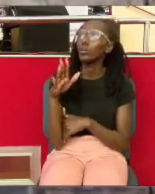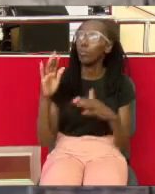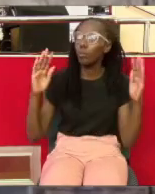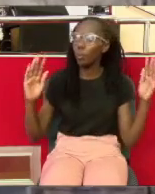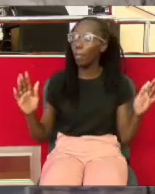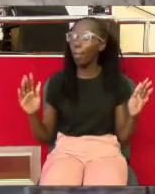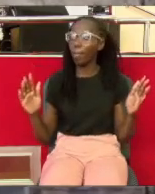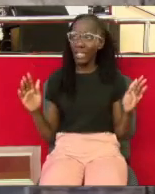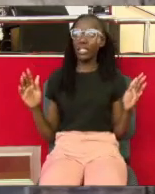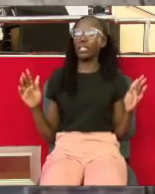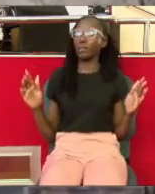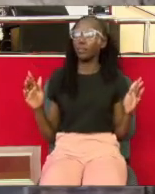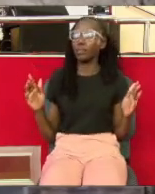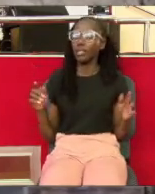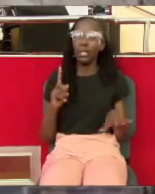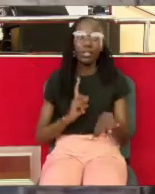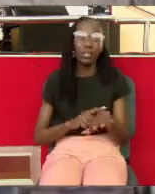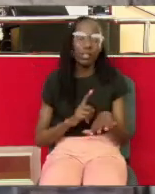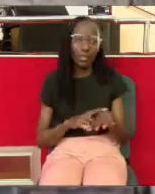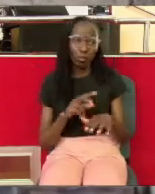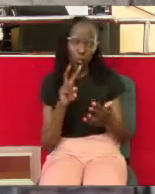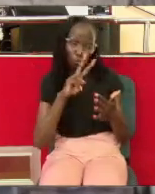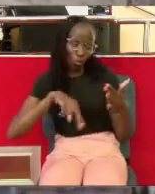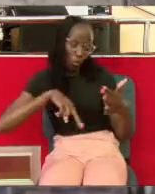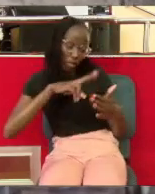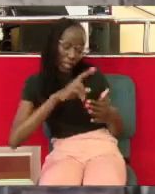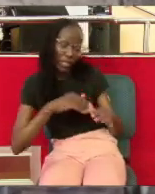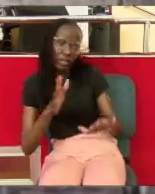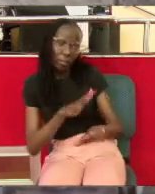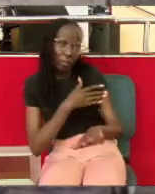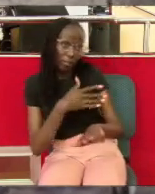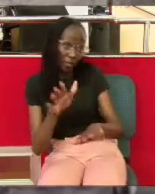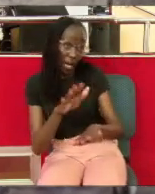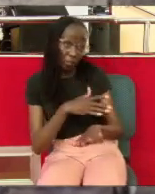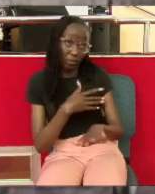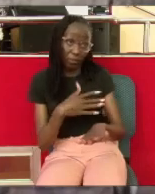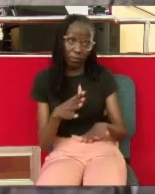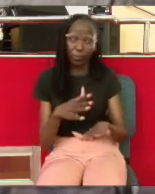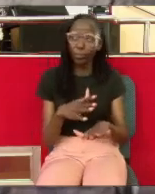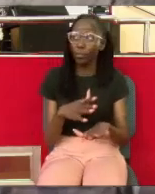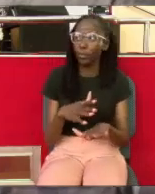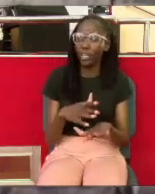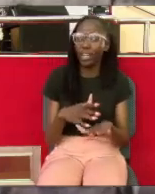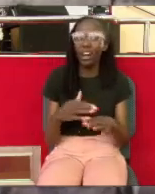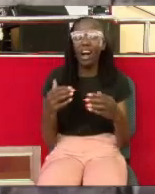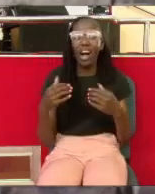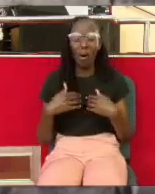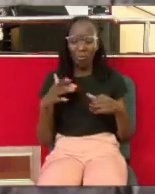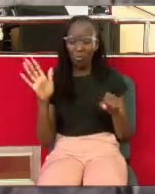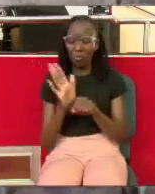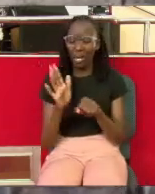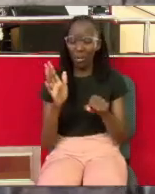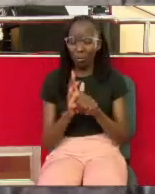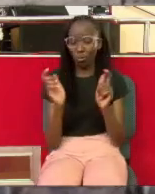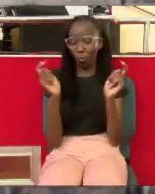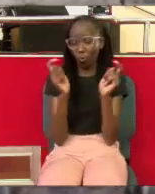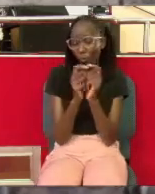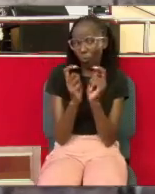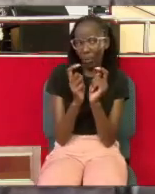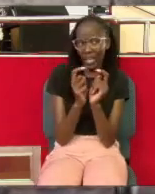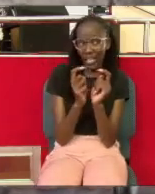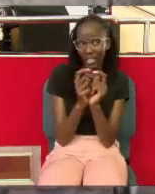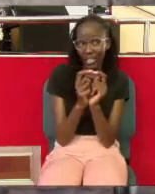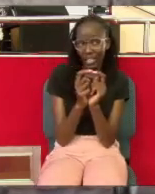If you read the book of Psalms, Zaburi, it has a lot of pain and anguish. Ina uchungu na